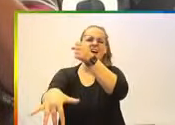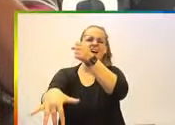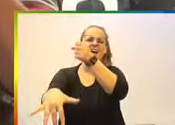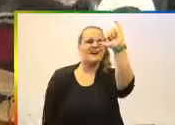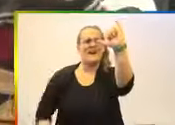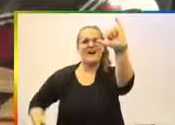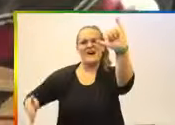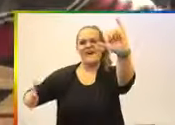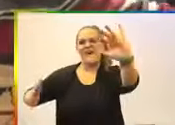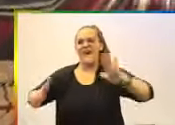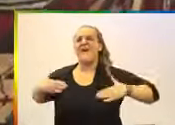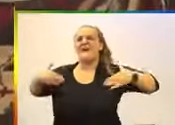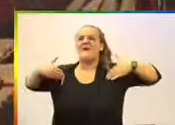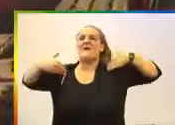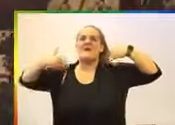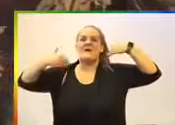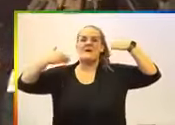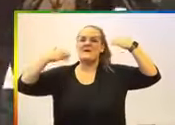joys.